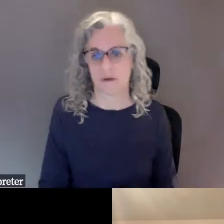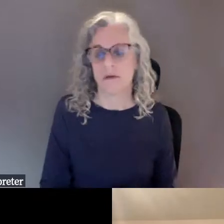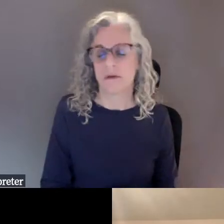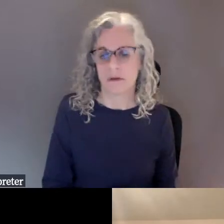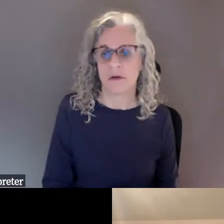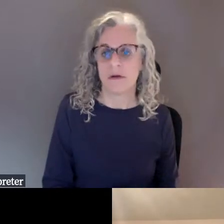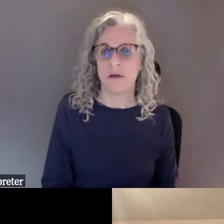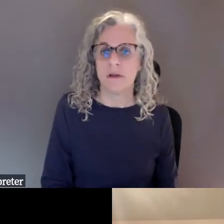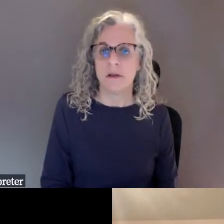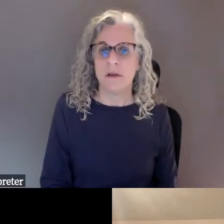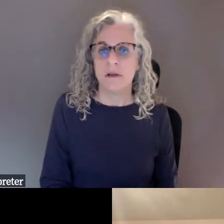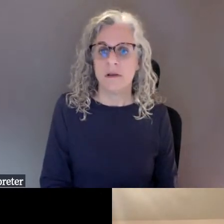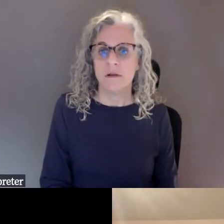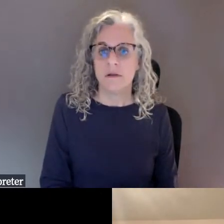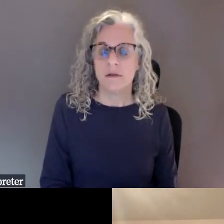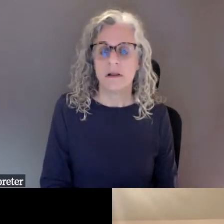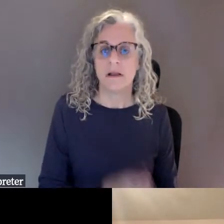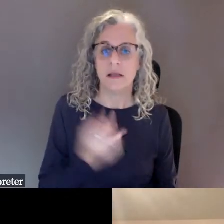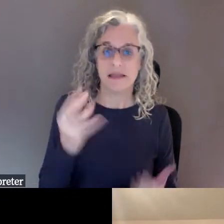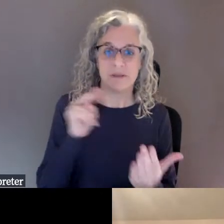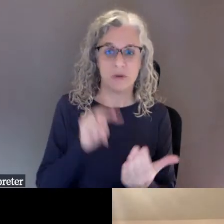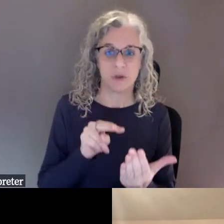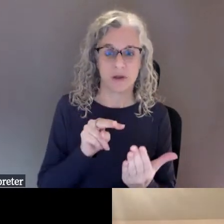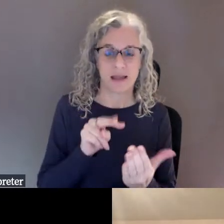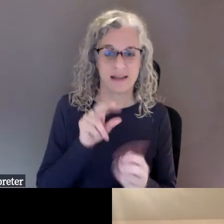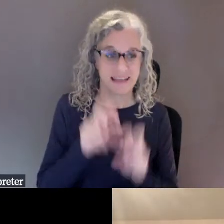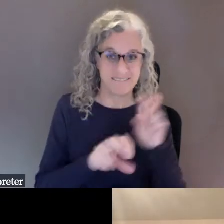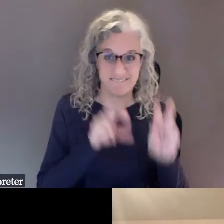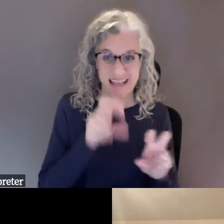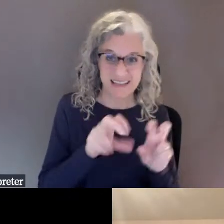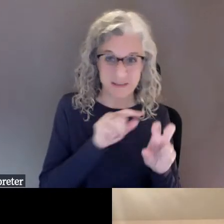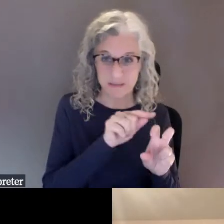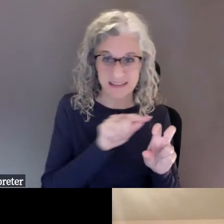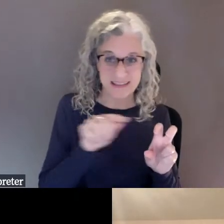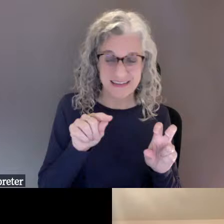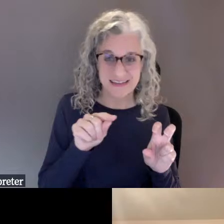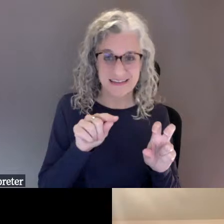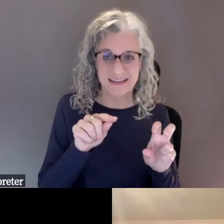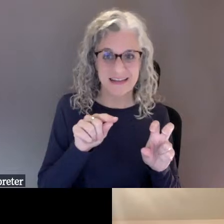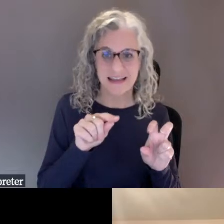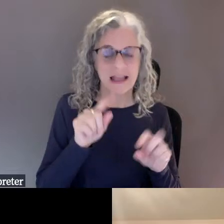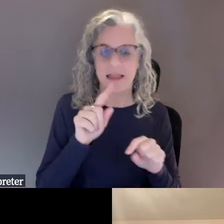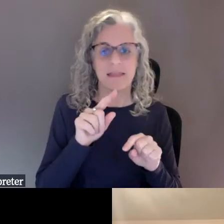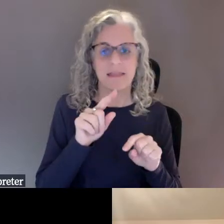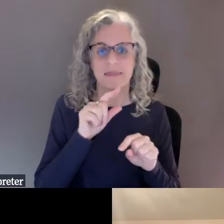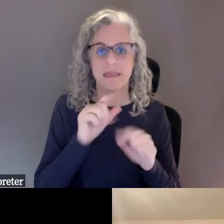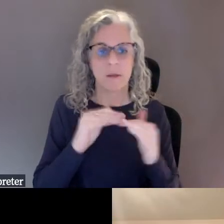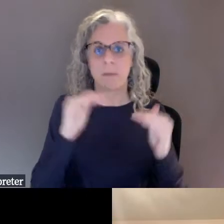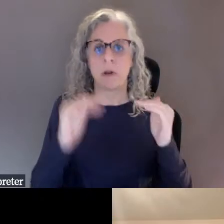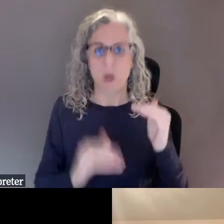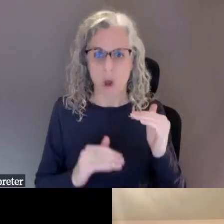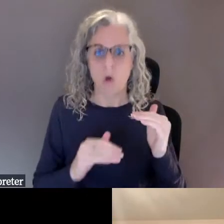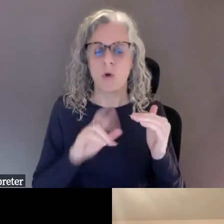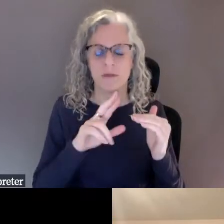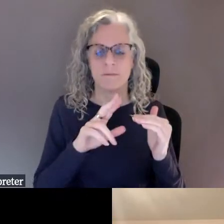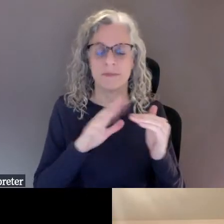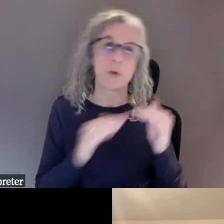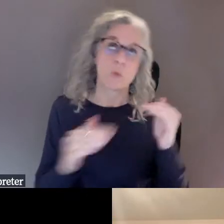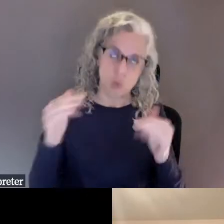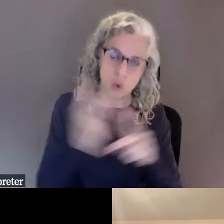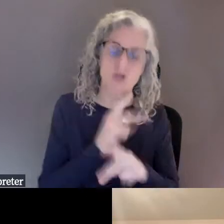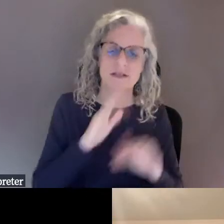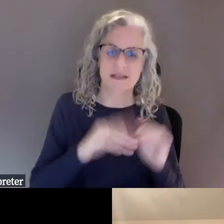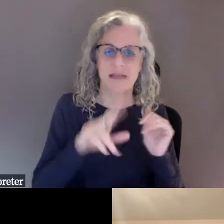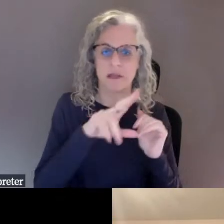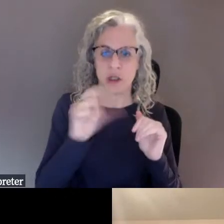you look at the investments, they don't even beat the US rate of inflation. So you're losing out on your